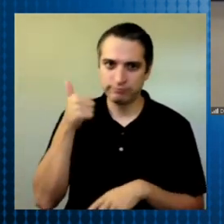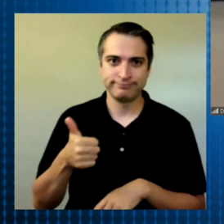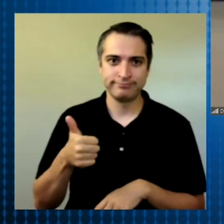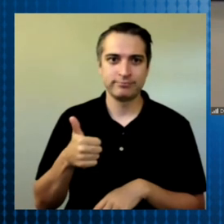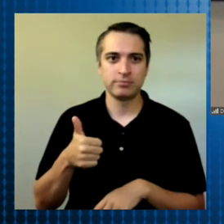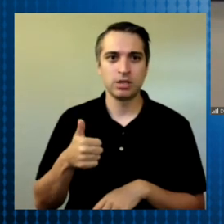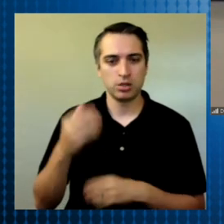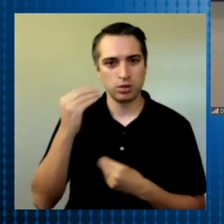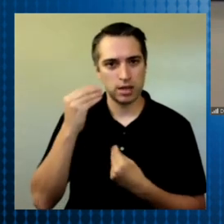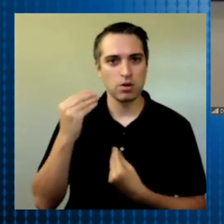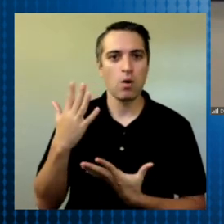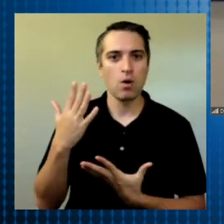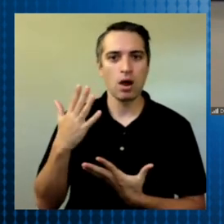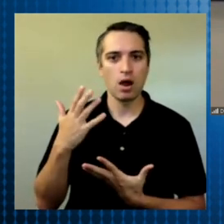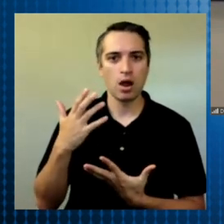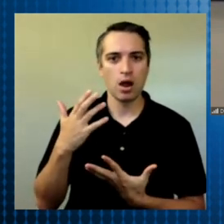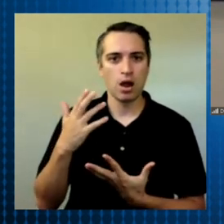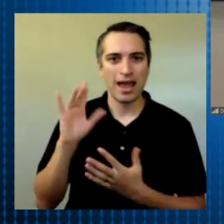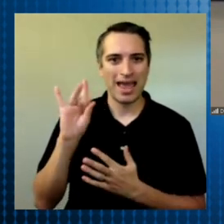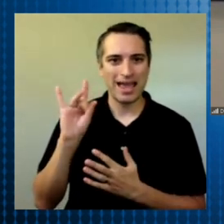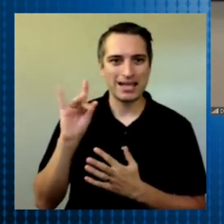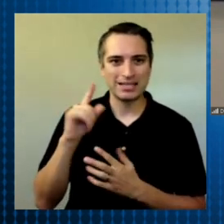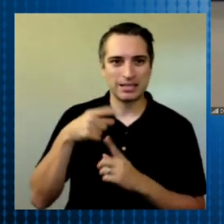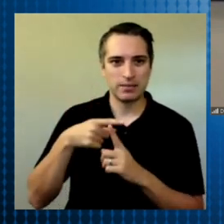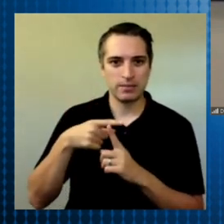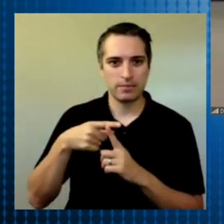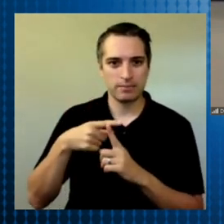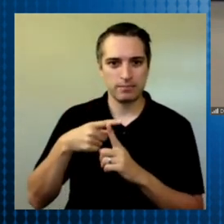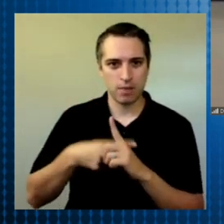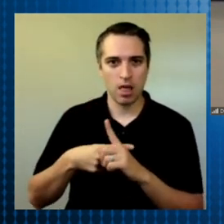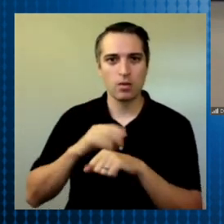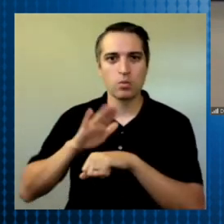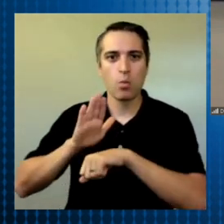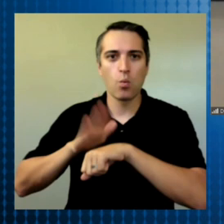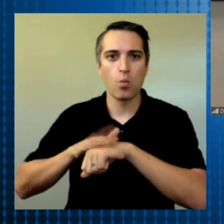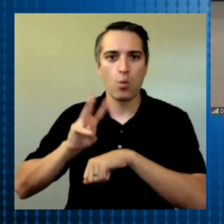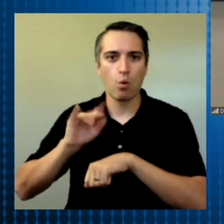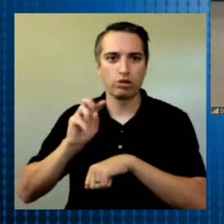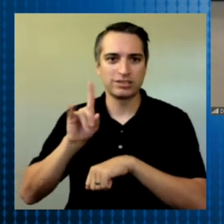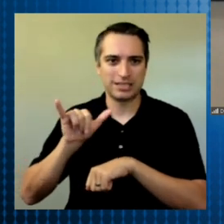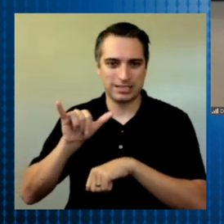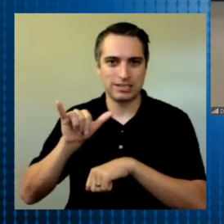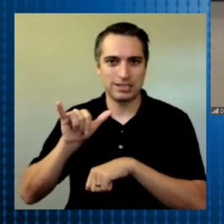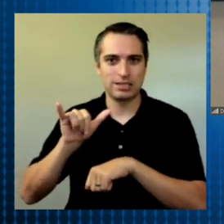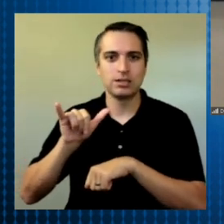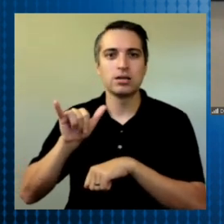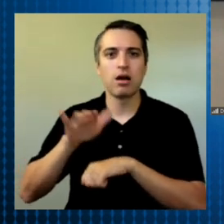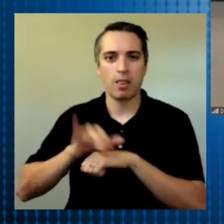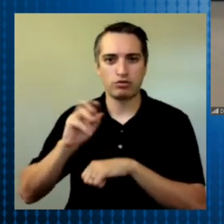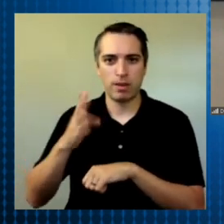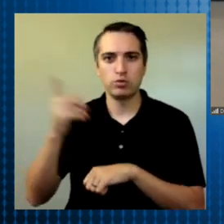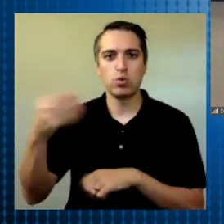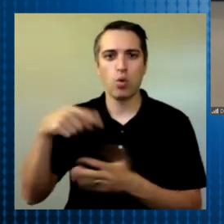by the way, I'm giving you an 18-month warranty on this job. And you owe me